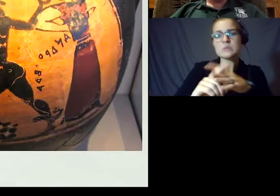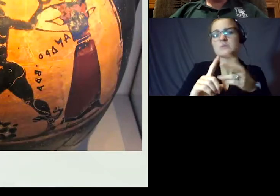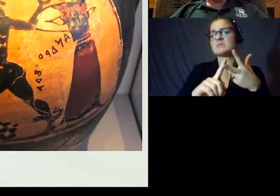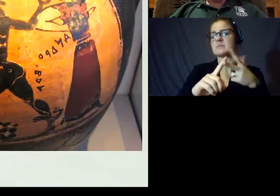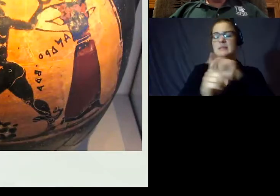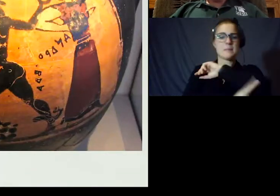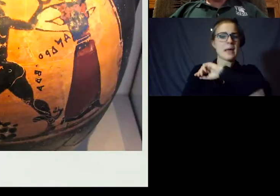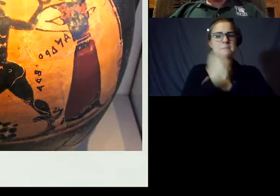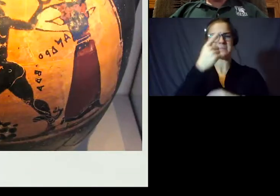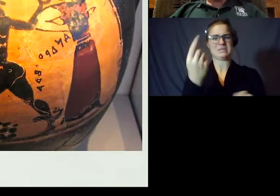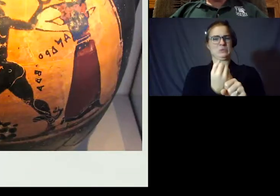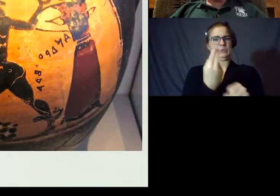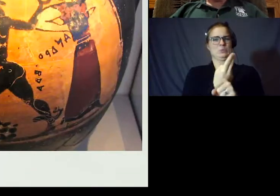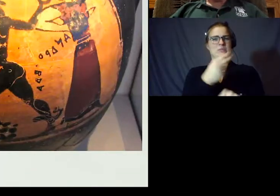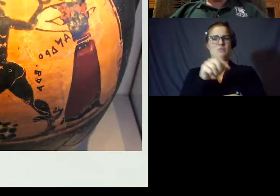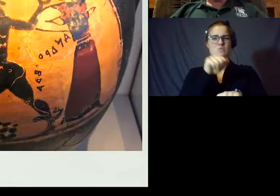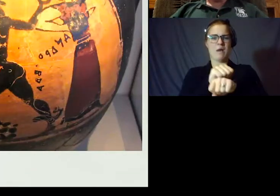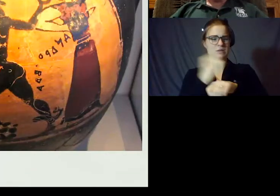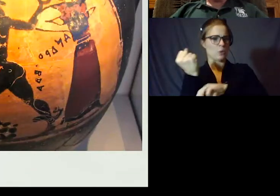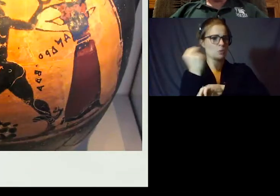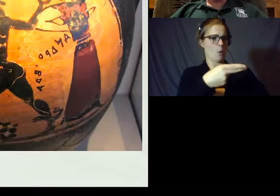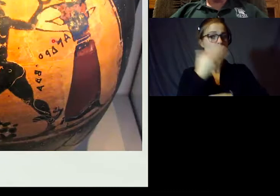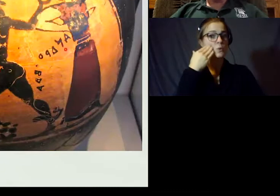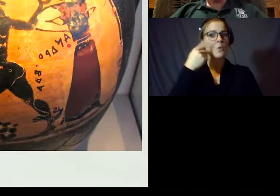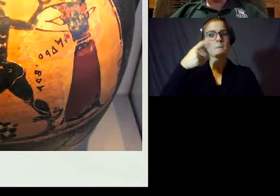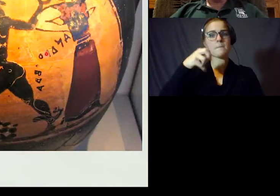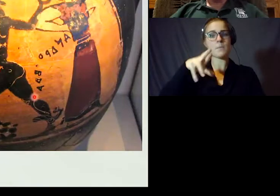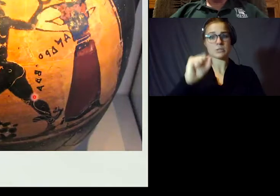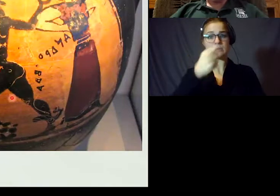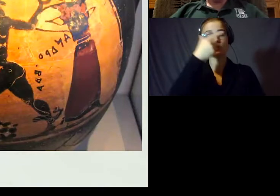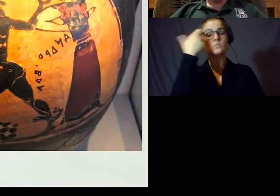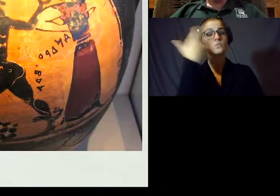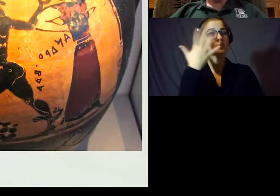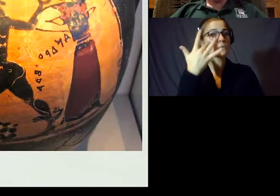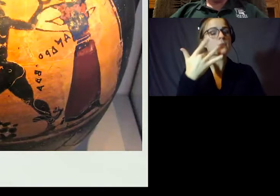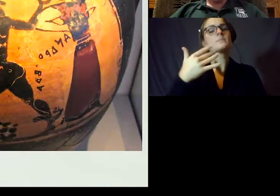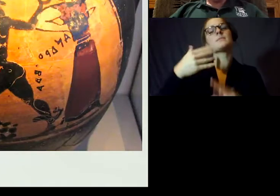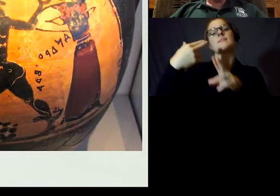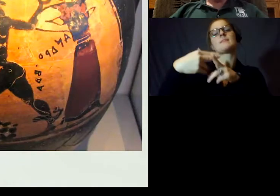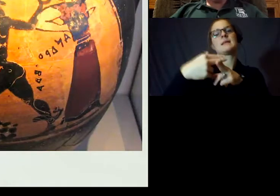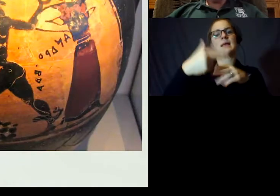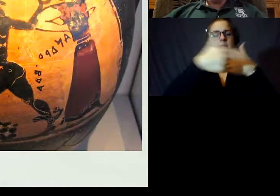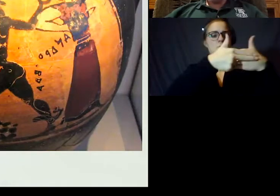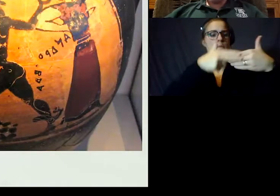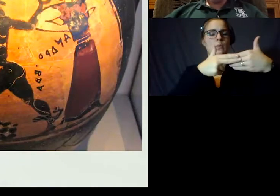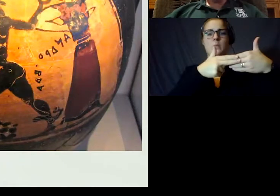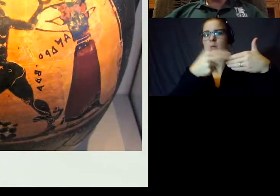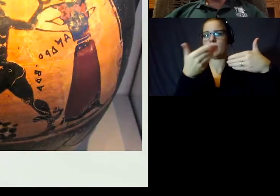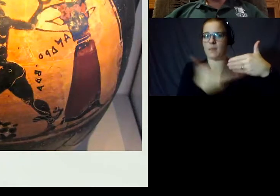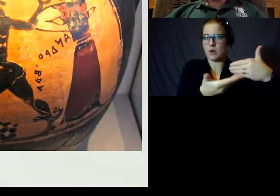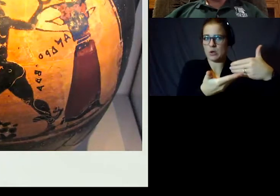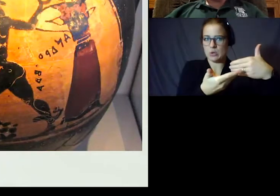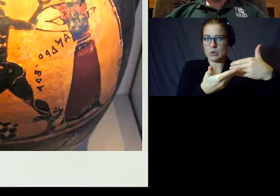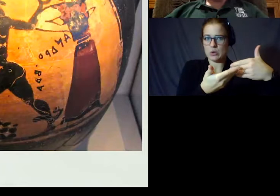sea monster. You know it's Perseus though, because the names are actually written right on the amphora. So it's